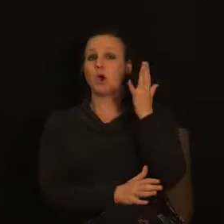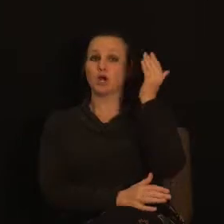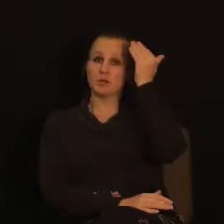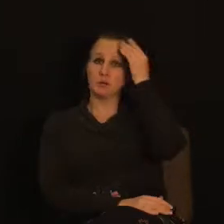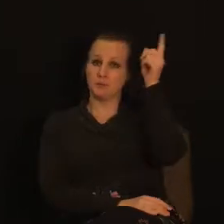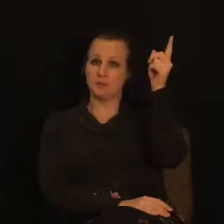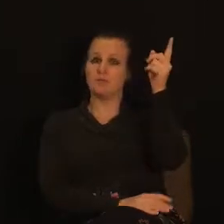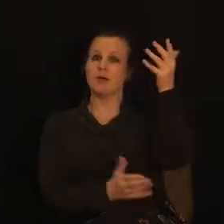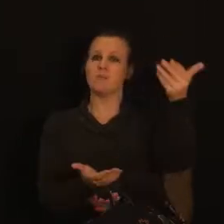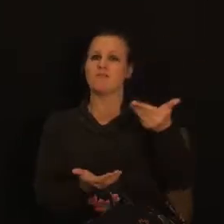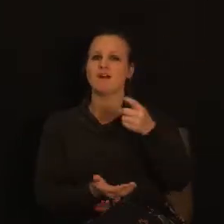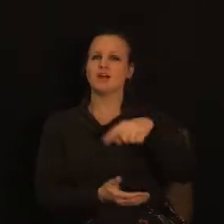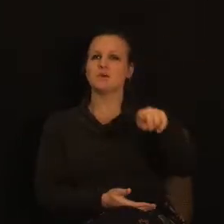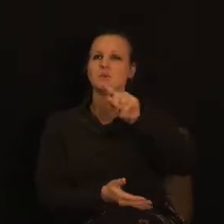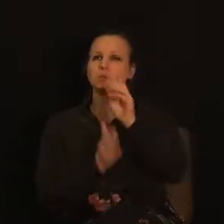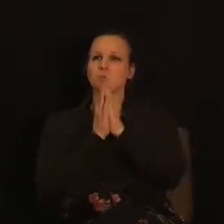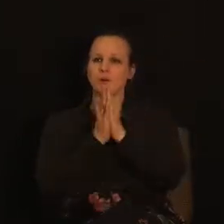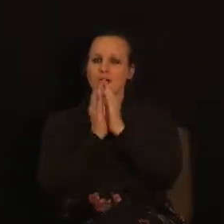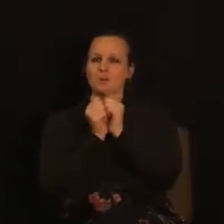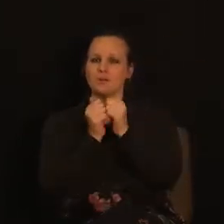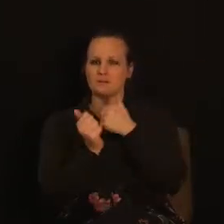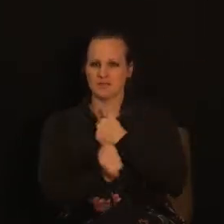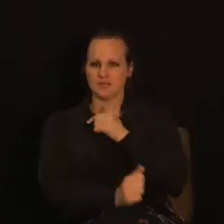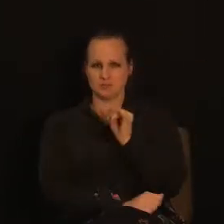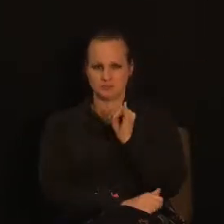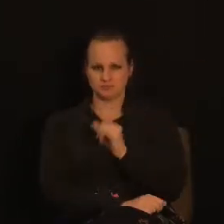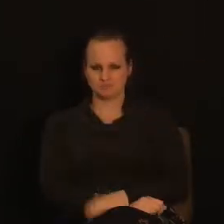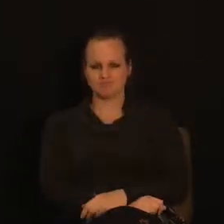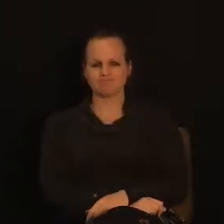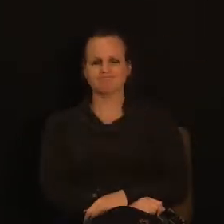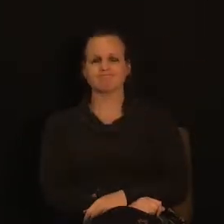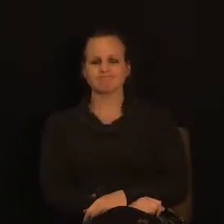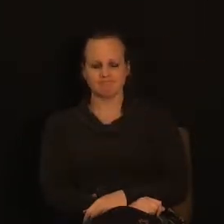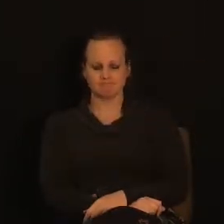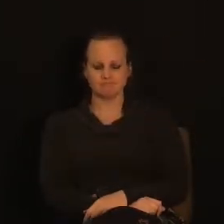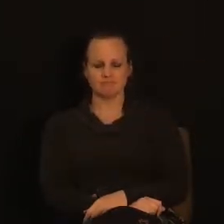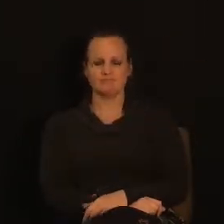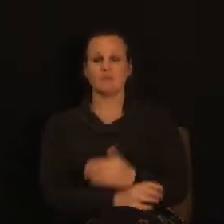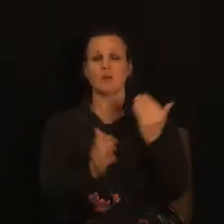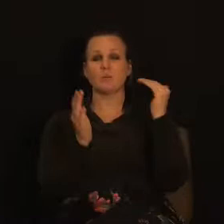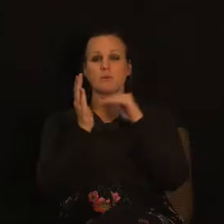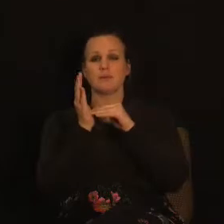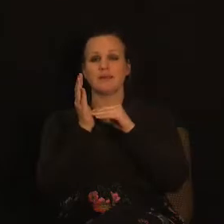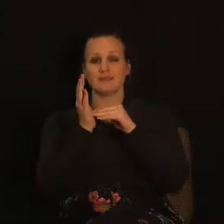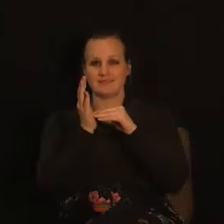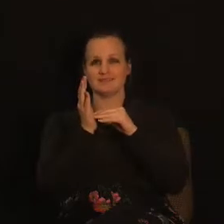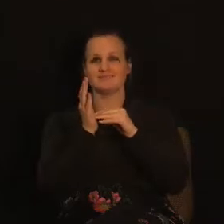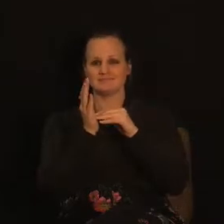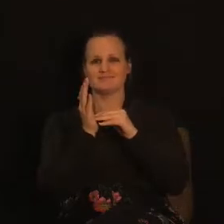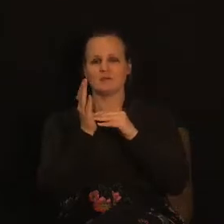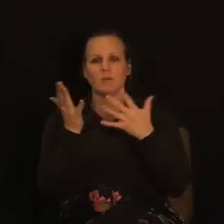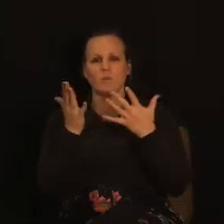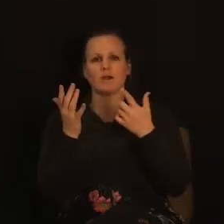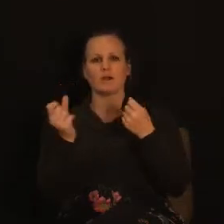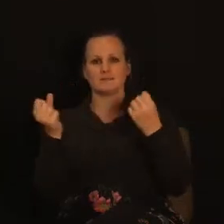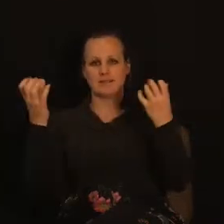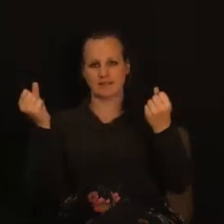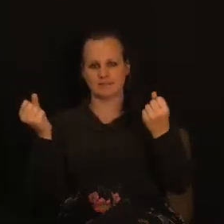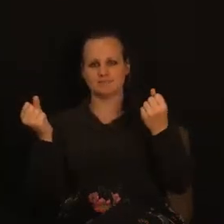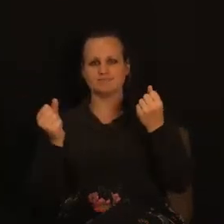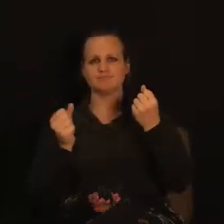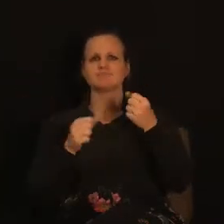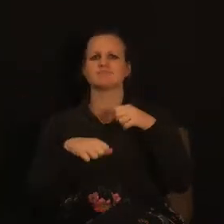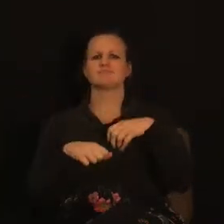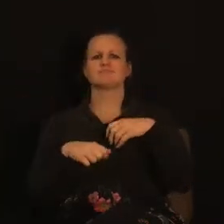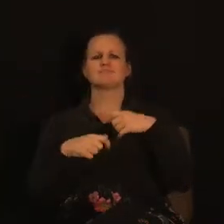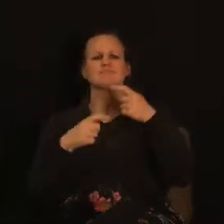you to pray it with me too. So if you'll just repeat after me, every voice, we just want to